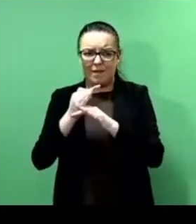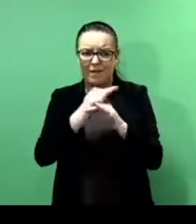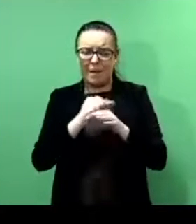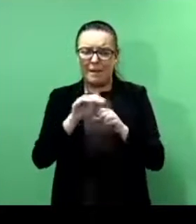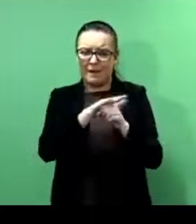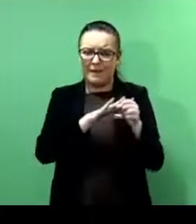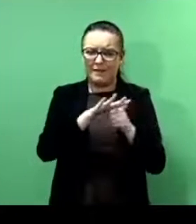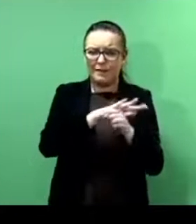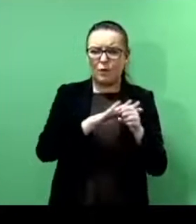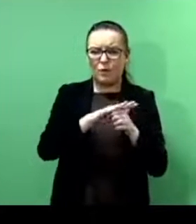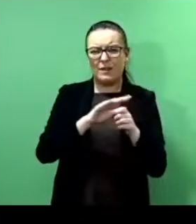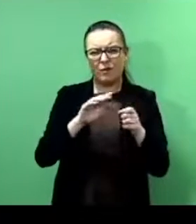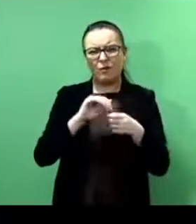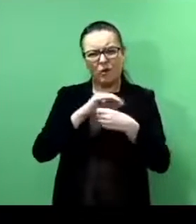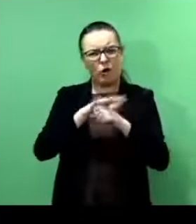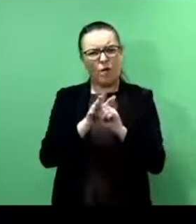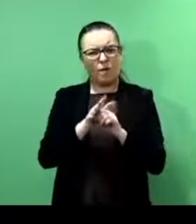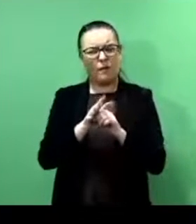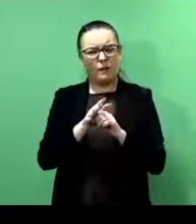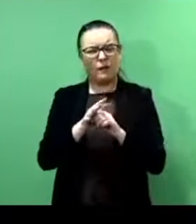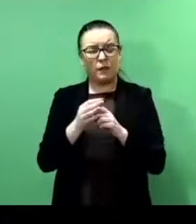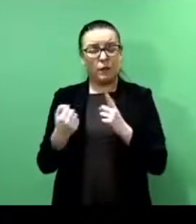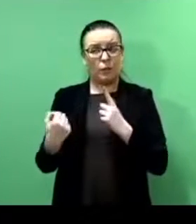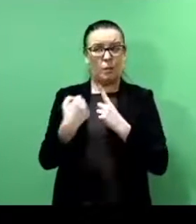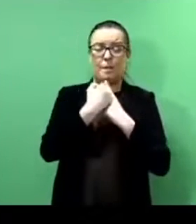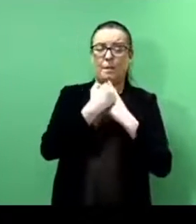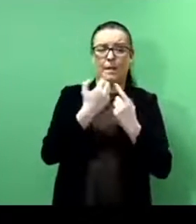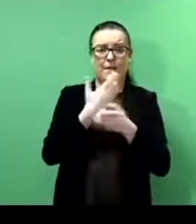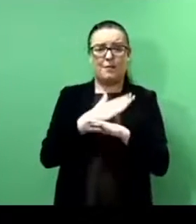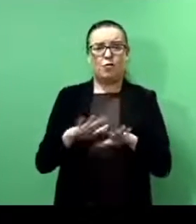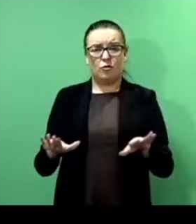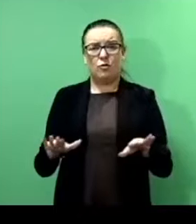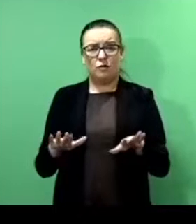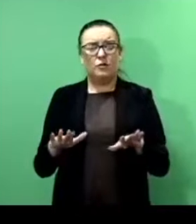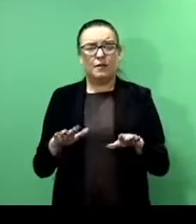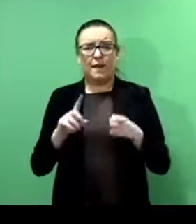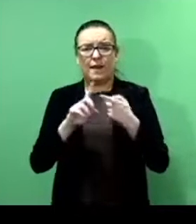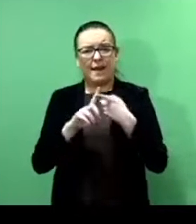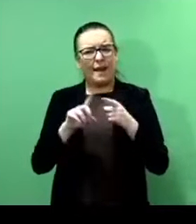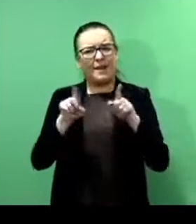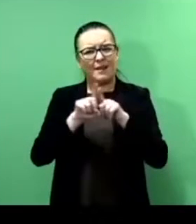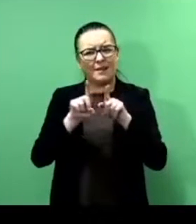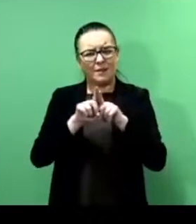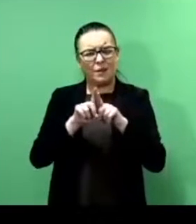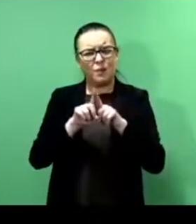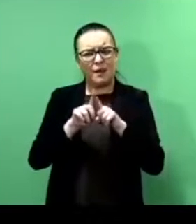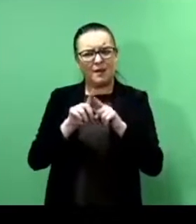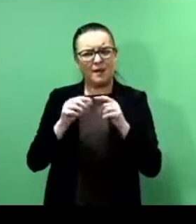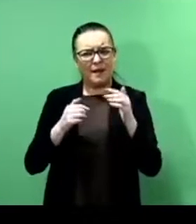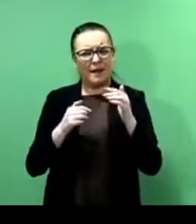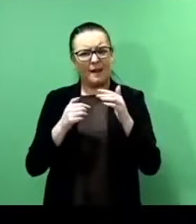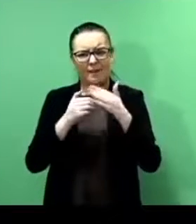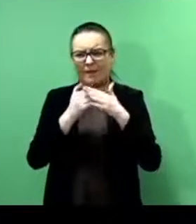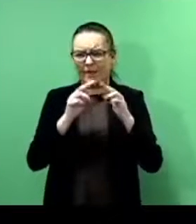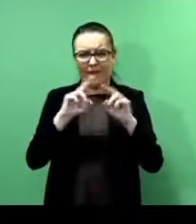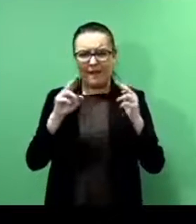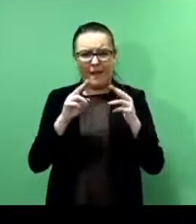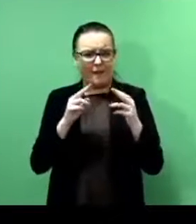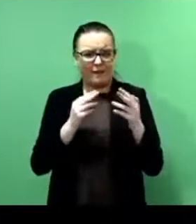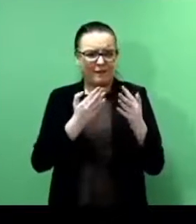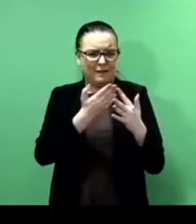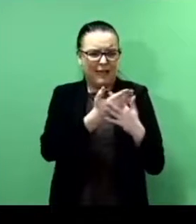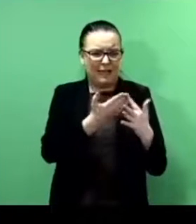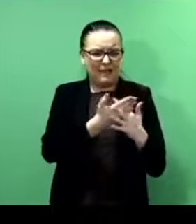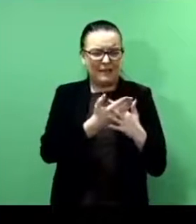is another factor that has, impacted on children, as well as sometimes a limited access to enrichment opportunities for children